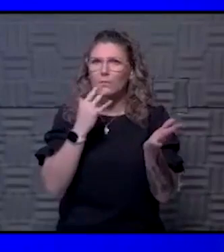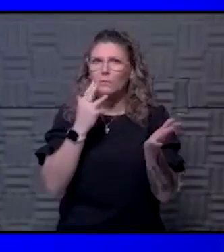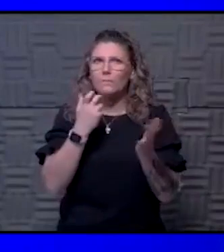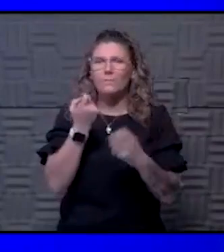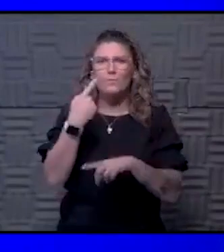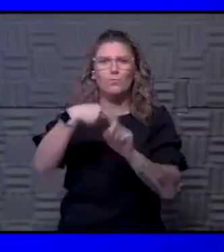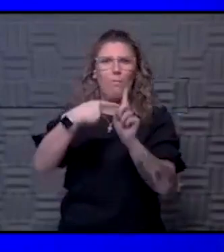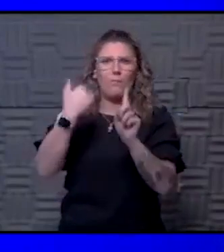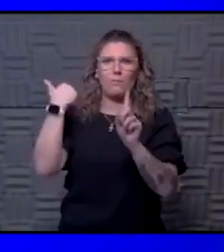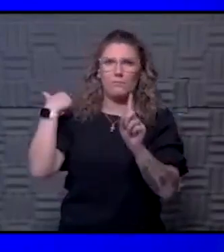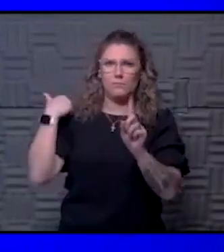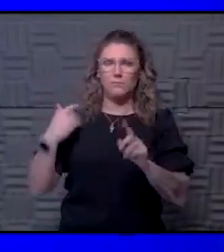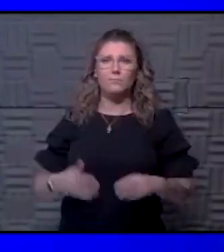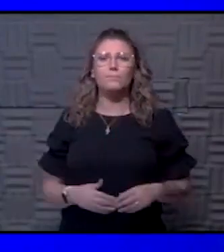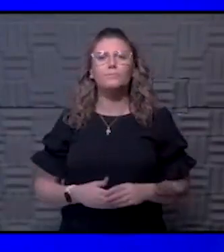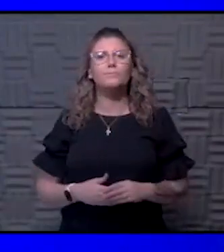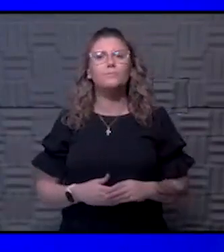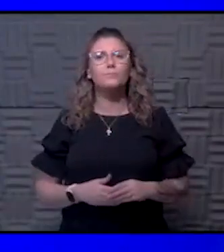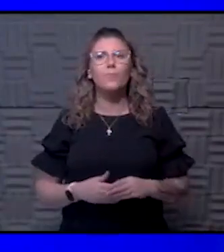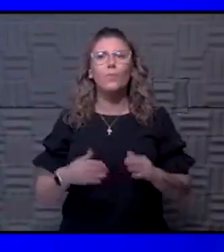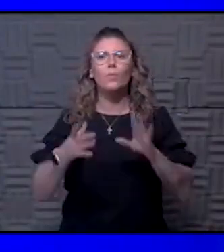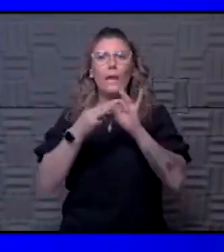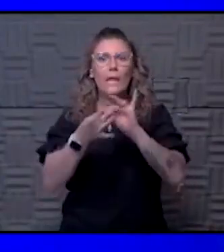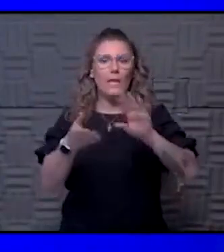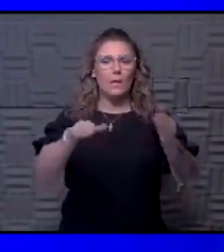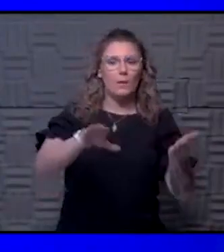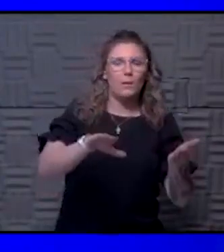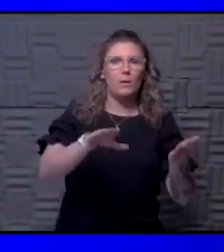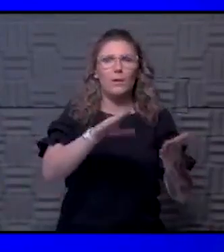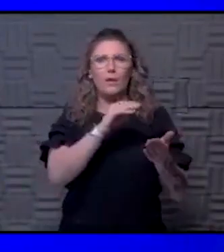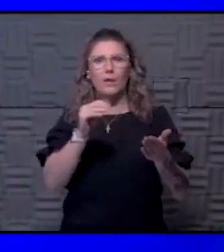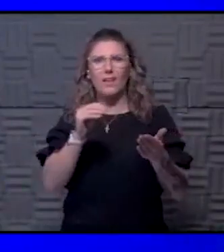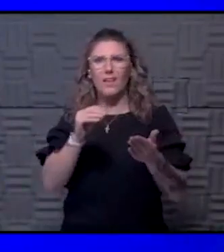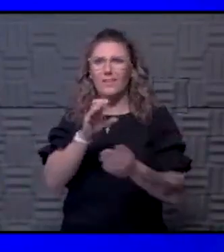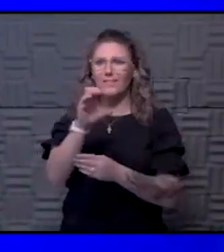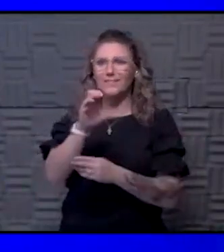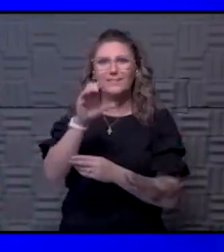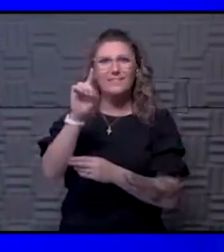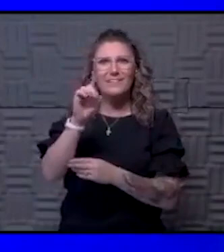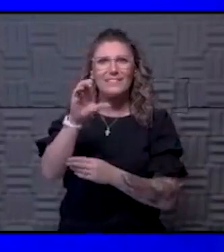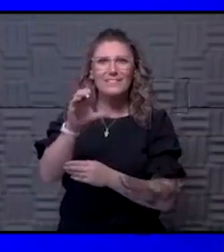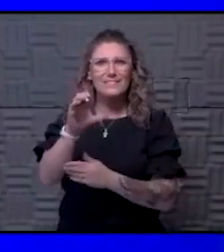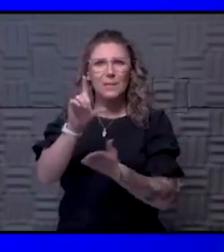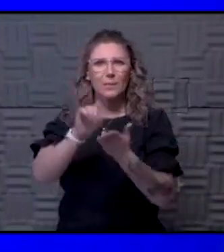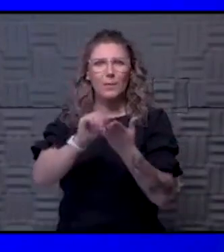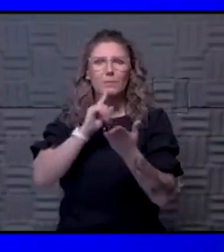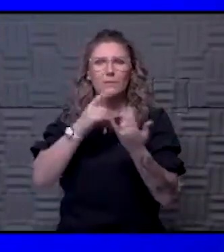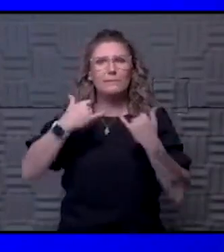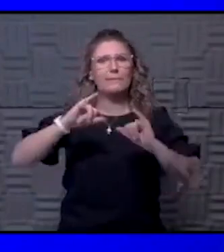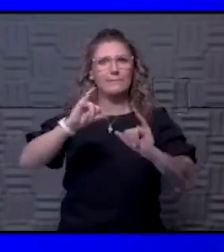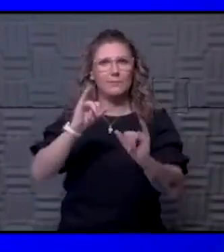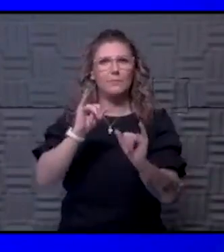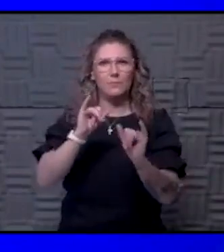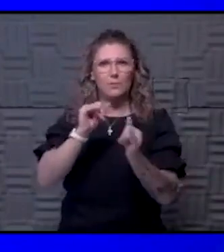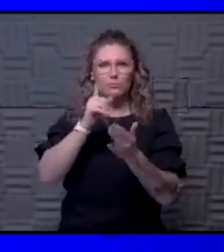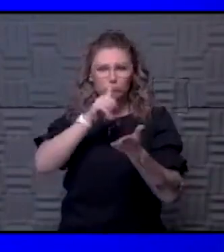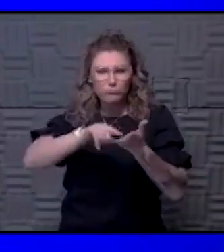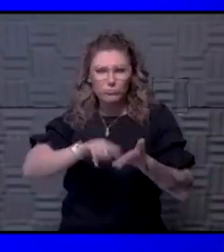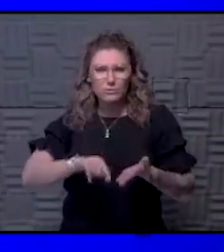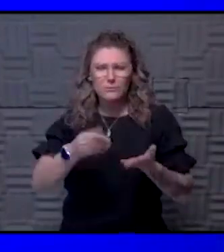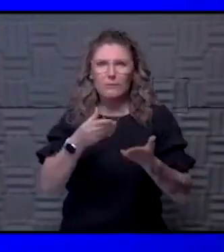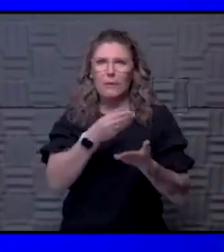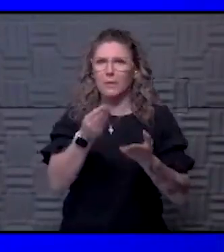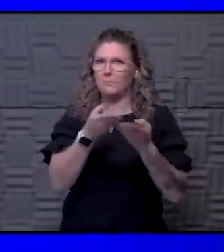couple months ago in Morbidity Mortality Weekly Report, the CDC publication. So they are still looking at those, and those are publicly available. But